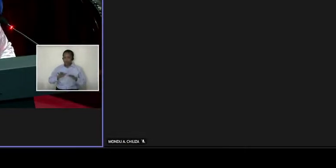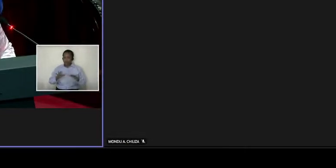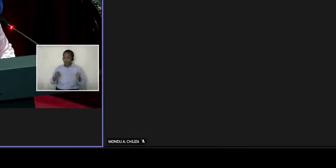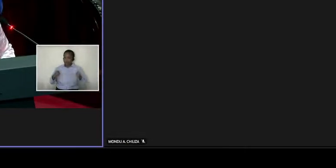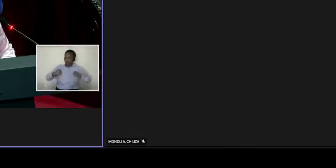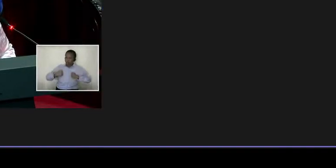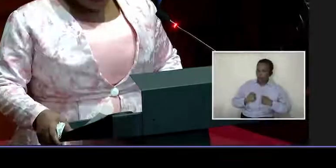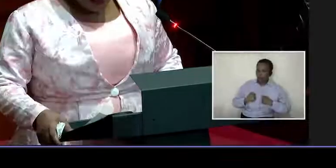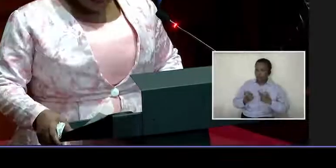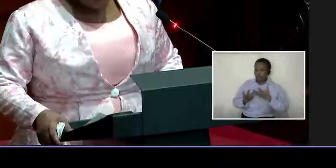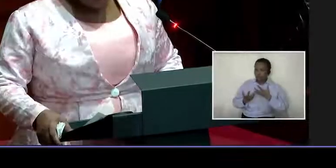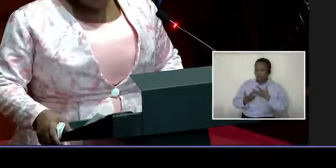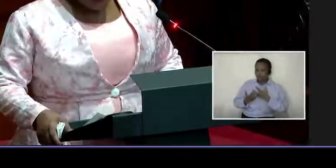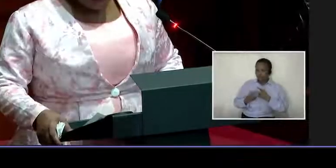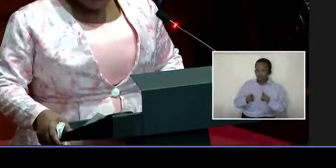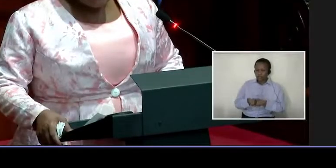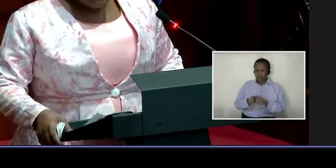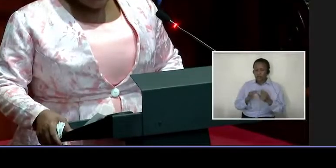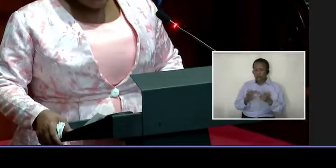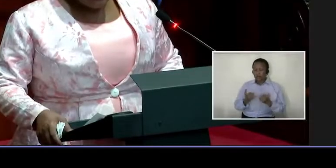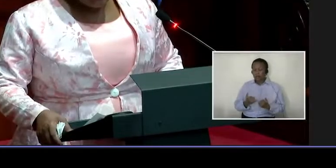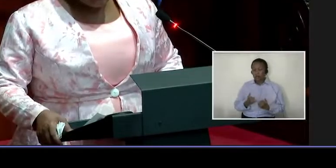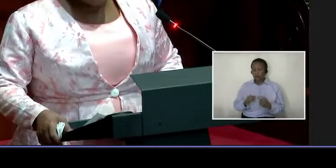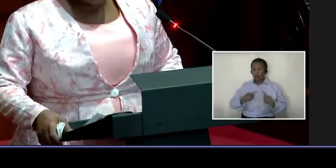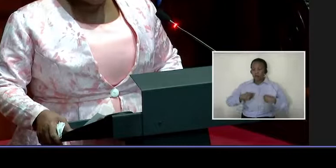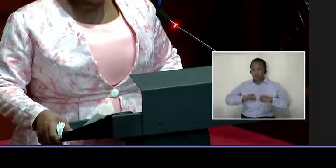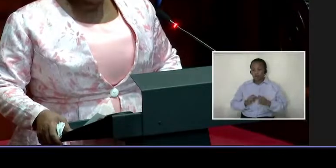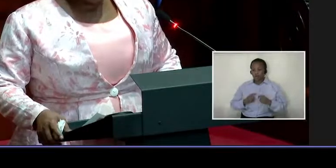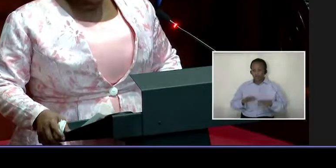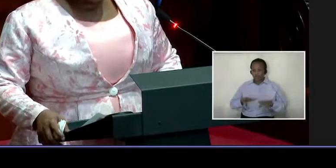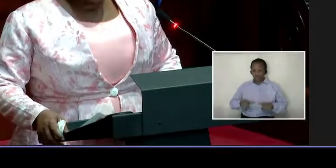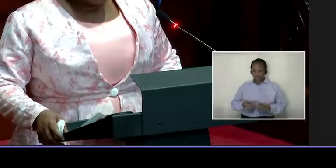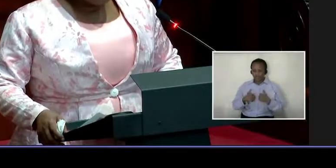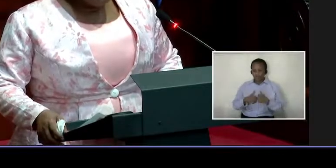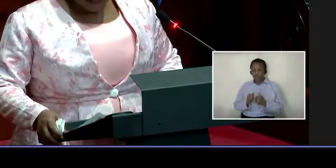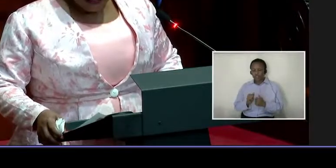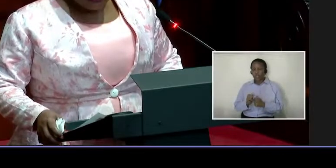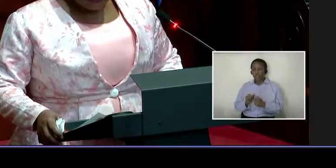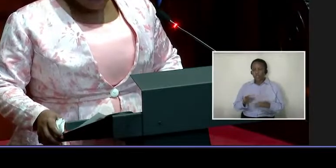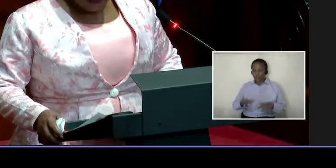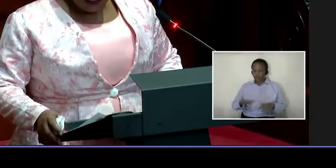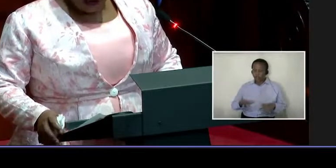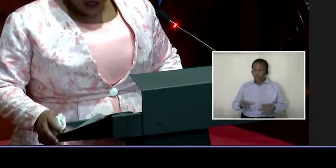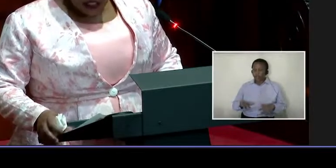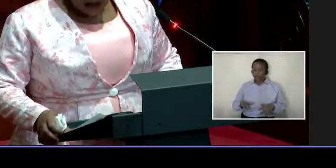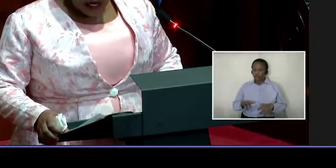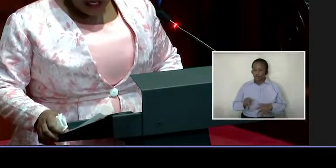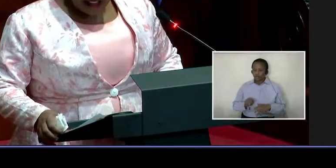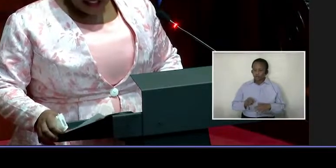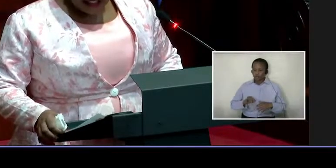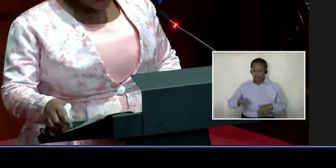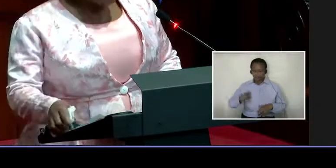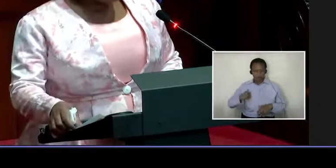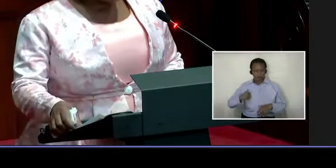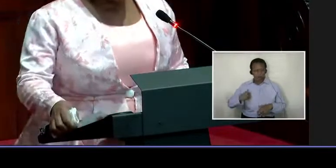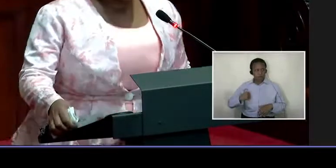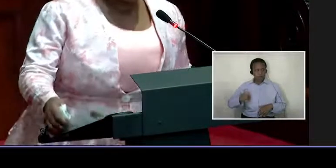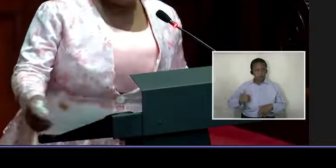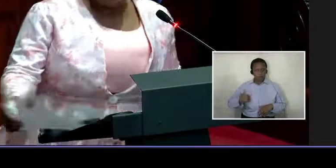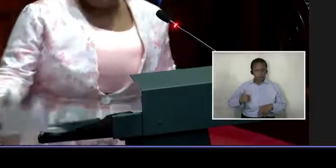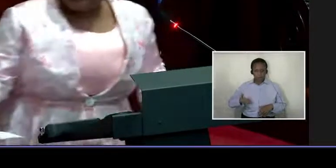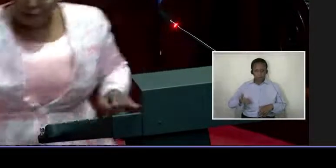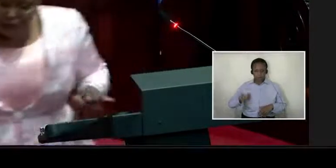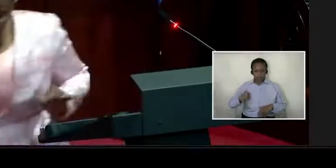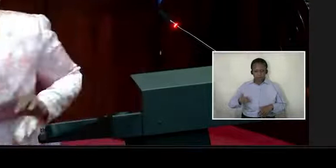So we continue to highlight the challenges in the coalition governed municipalities, Honorable